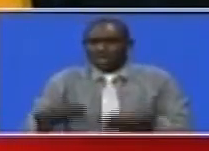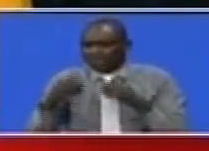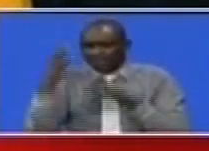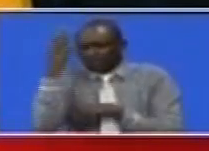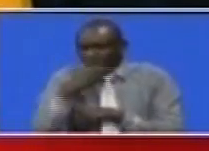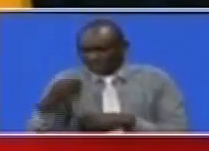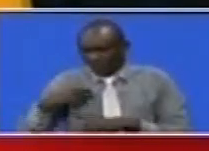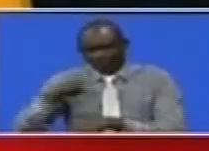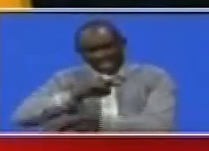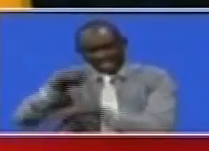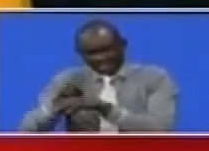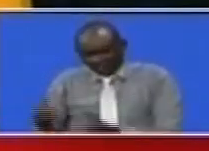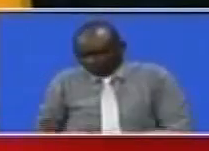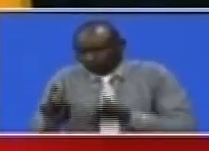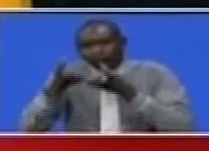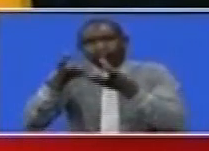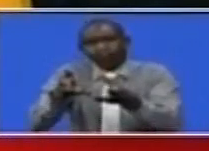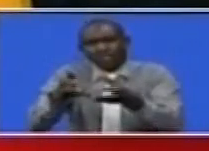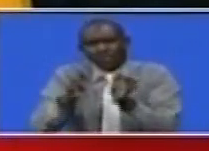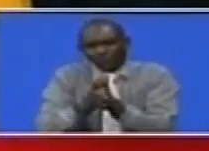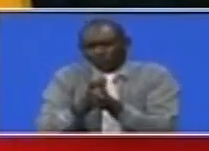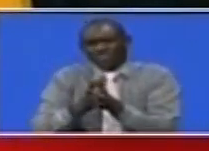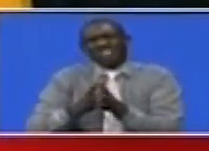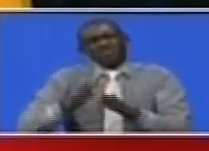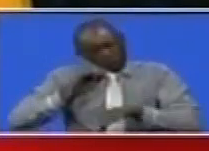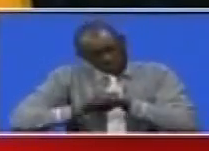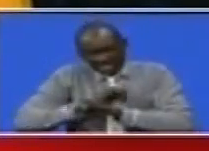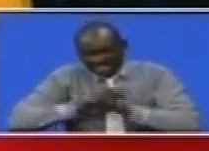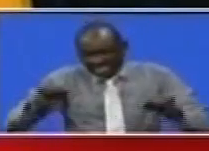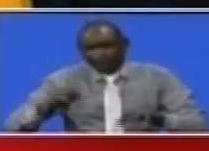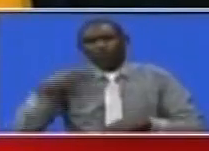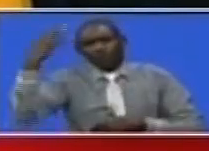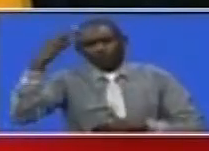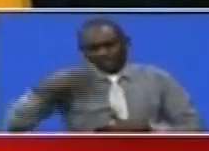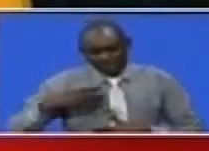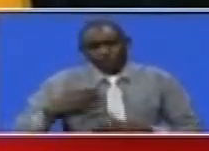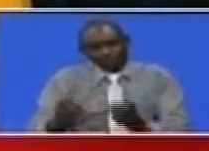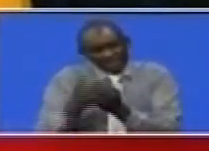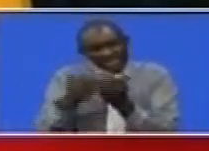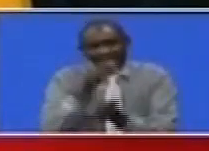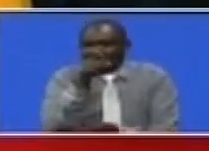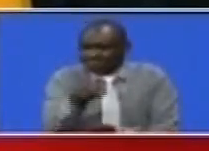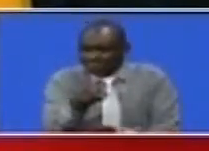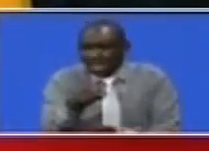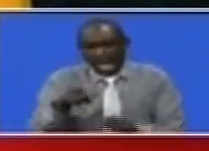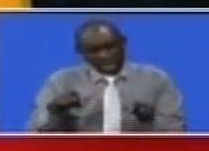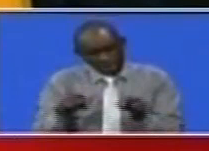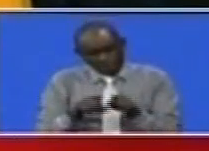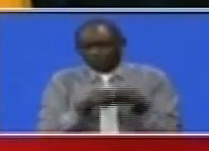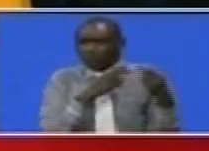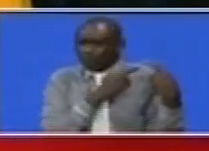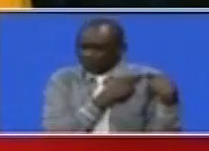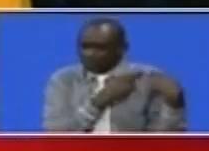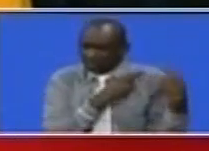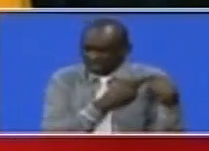beauty of nature in its integrity to the future generations, and an obligation